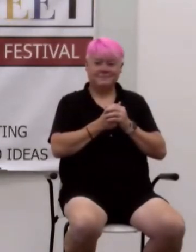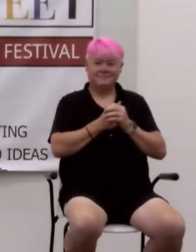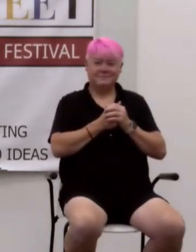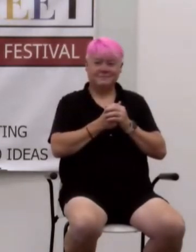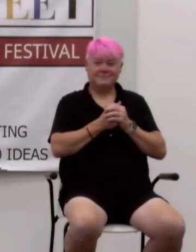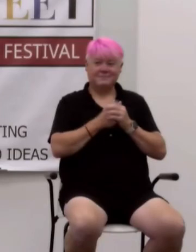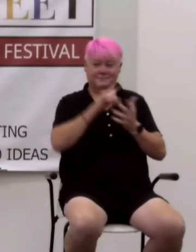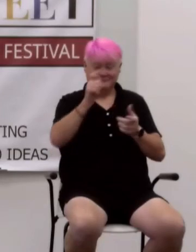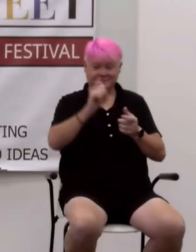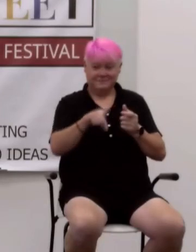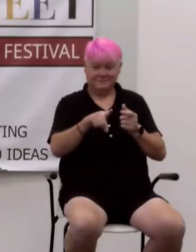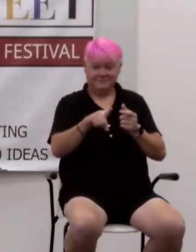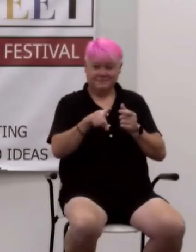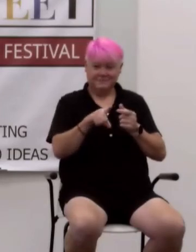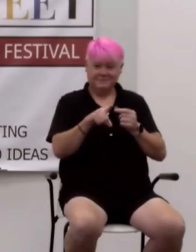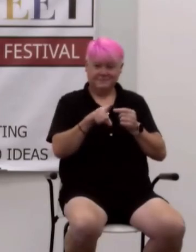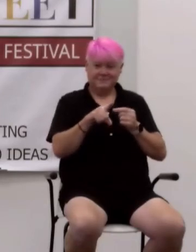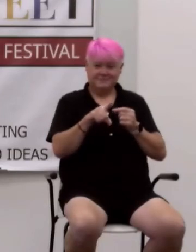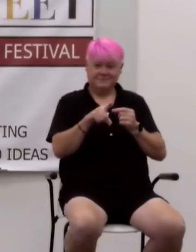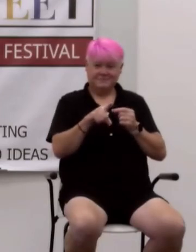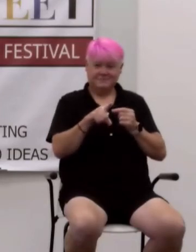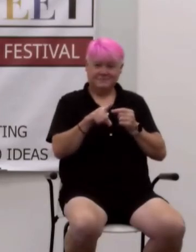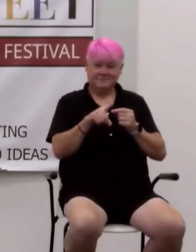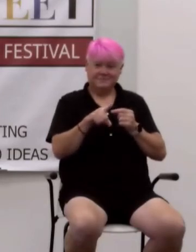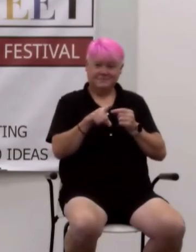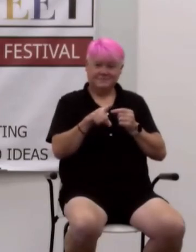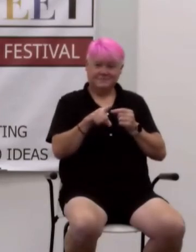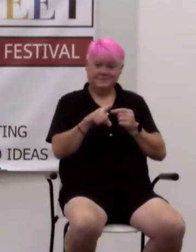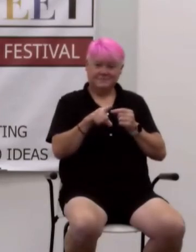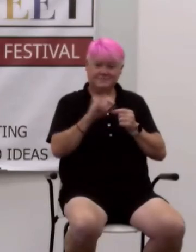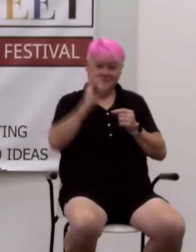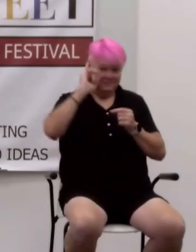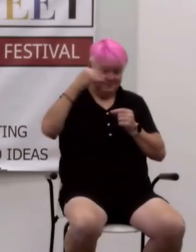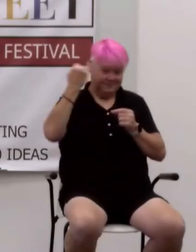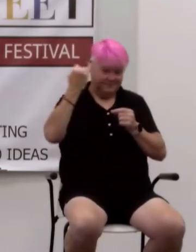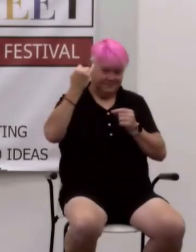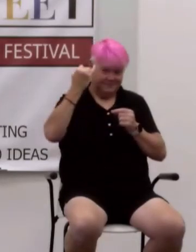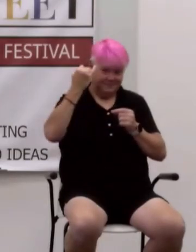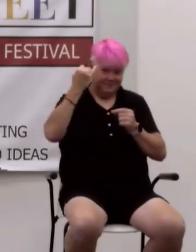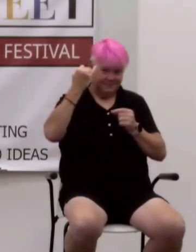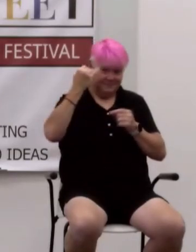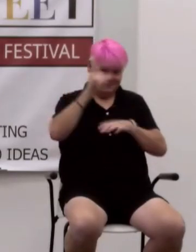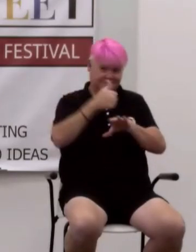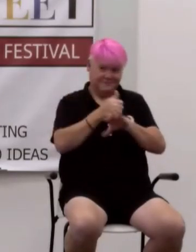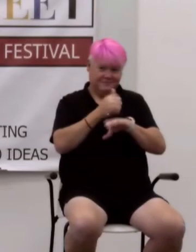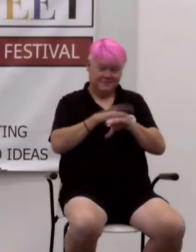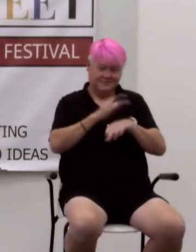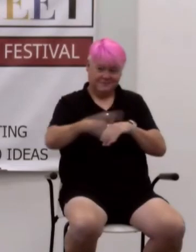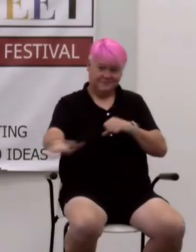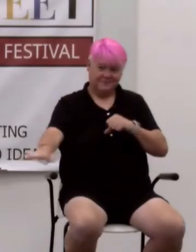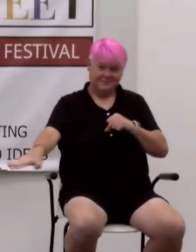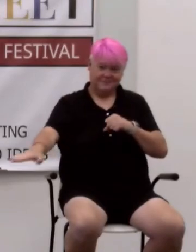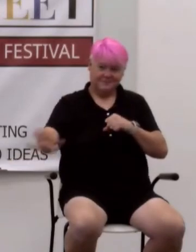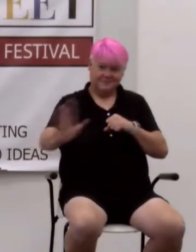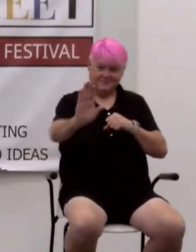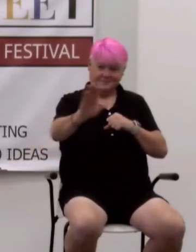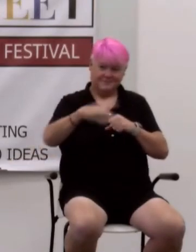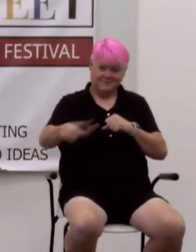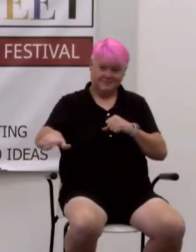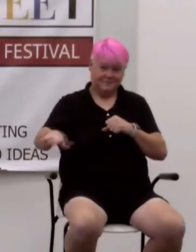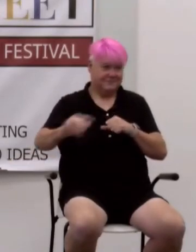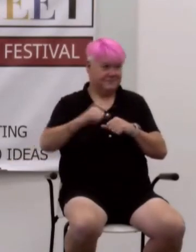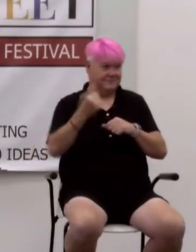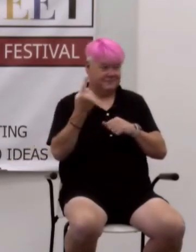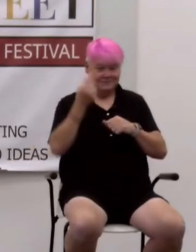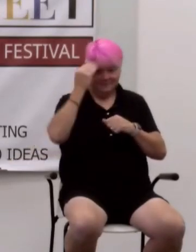My question was, is Jack based on any character or any child or anybody that you